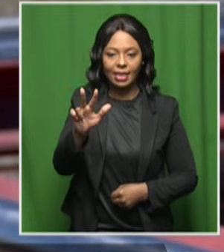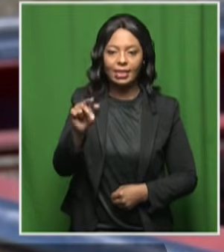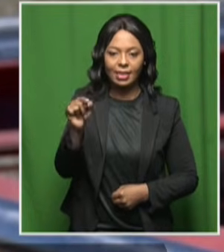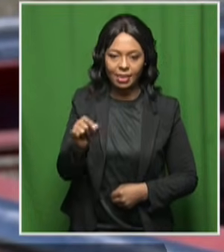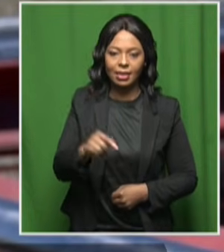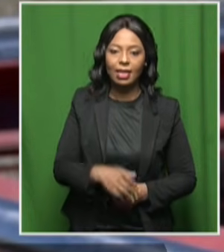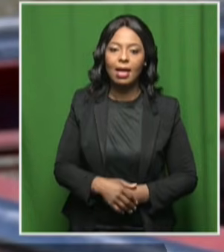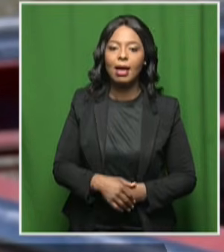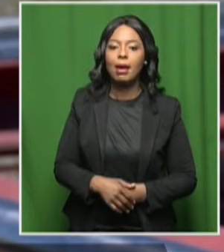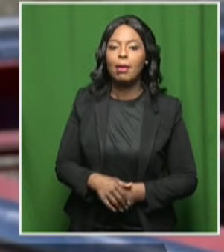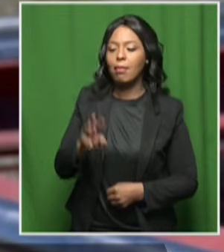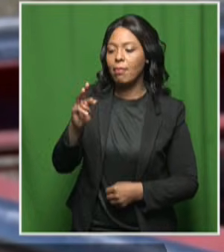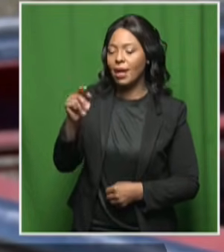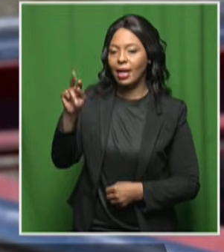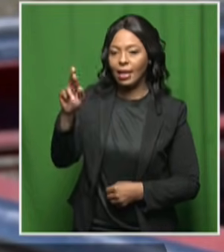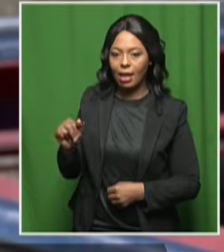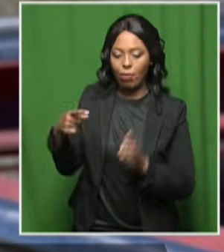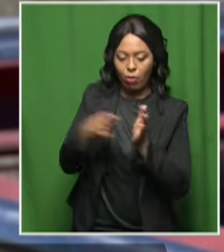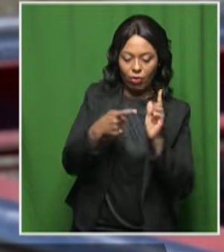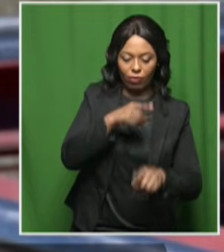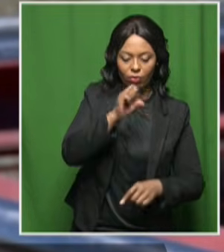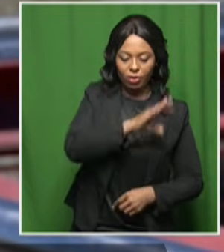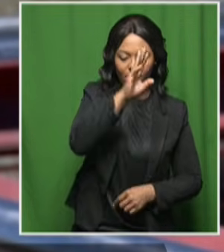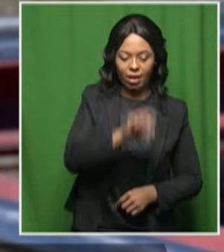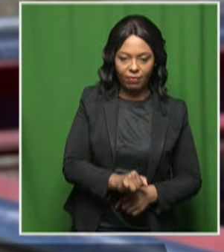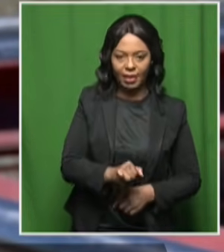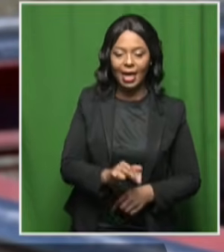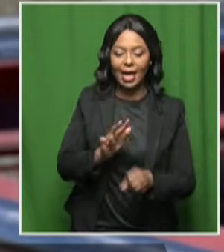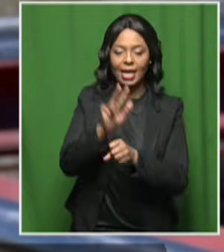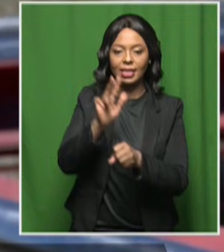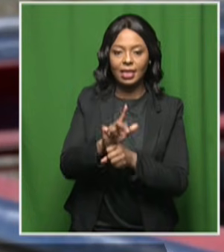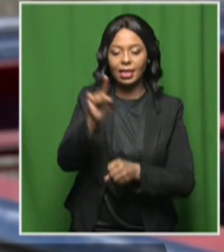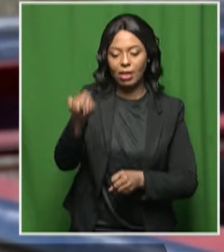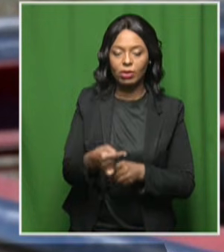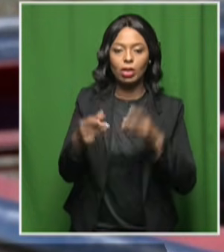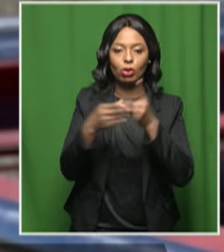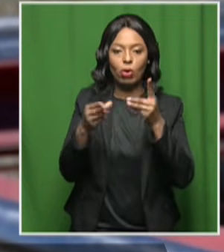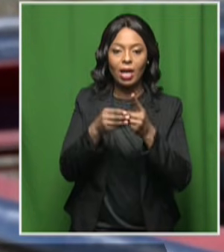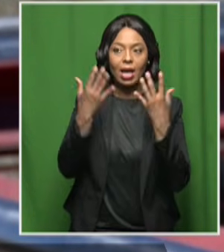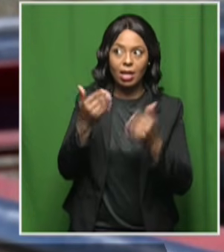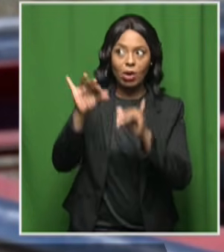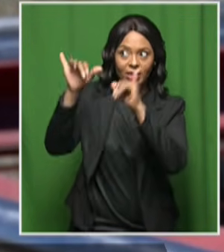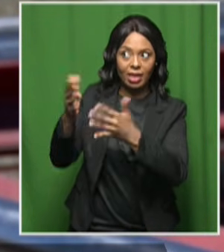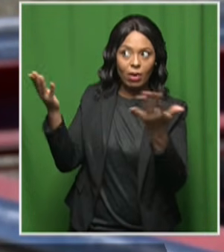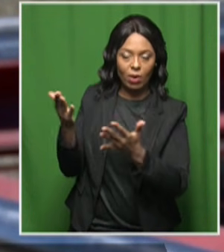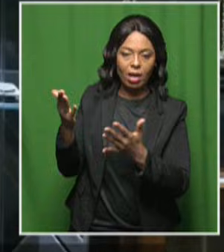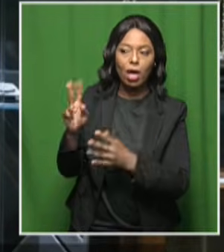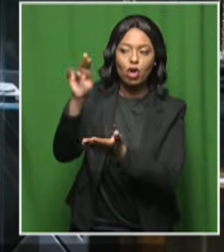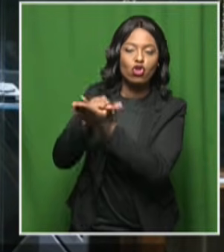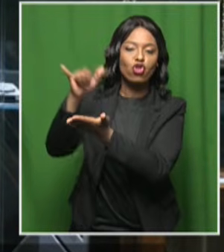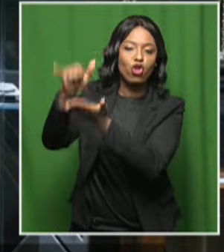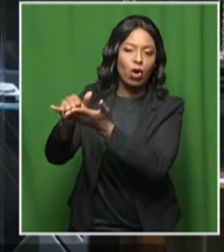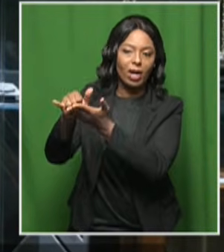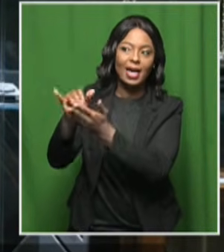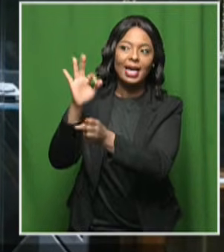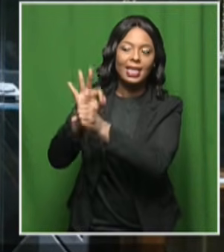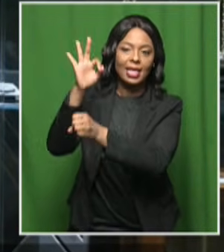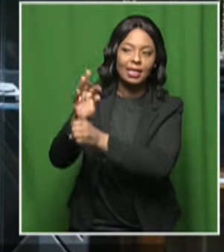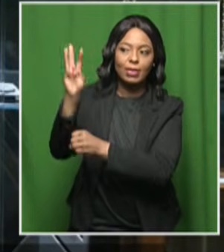He bought it from us for only $18,000. Today it's currently in New York. It's worth $30 million.